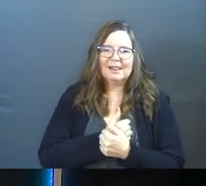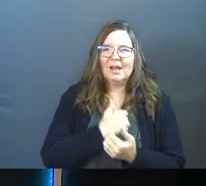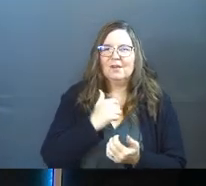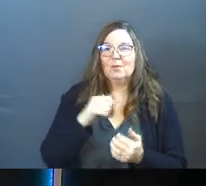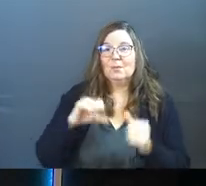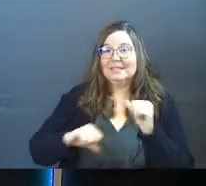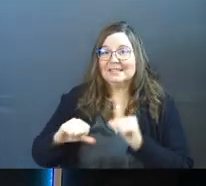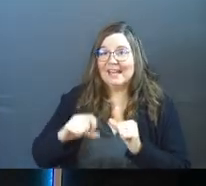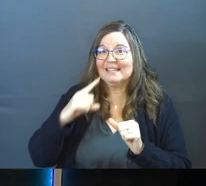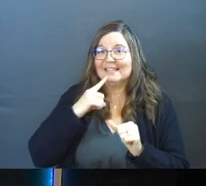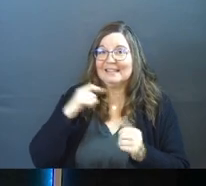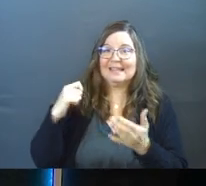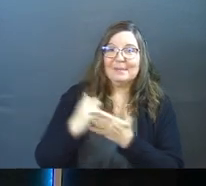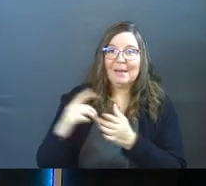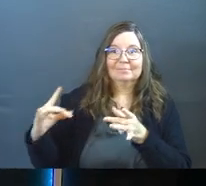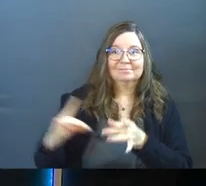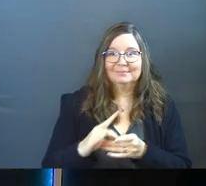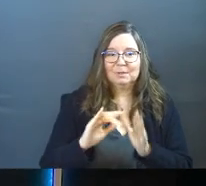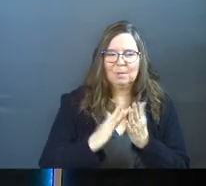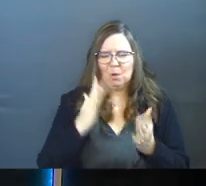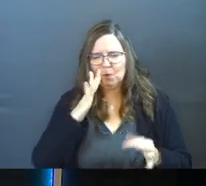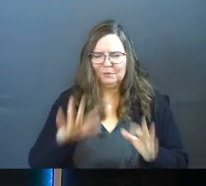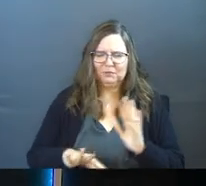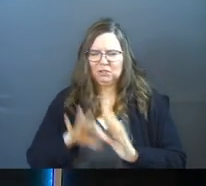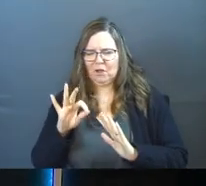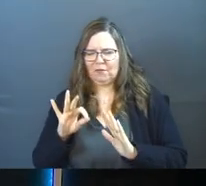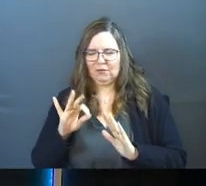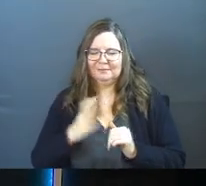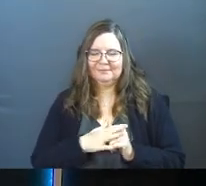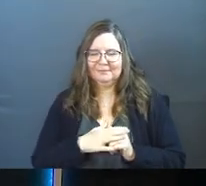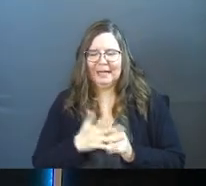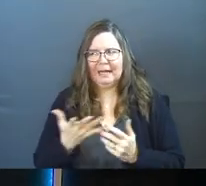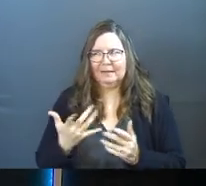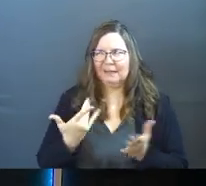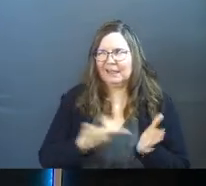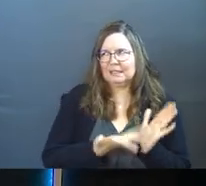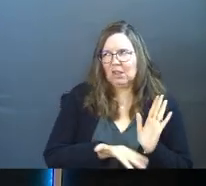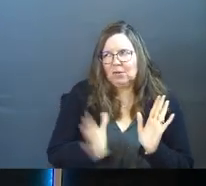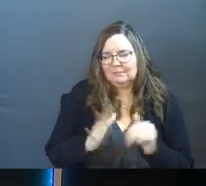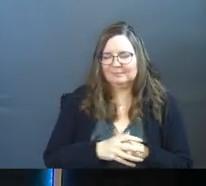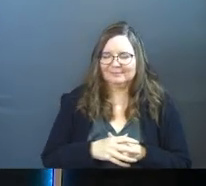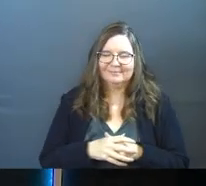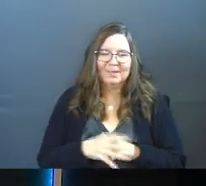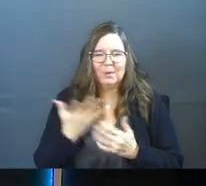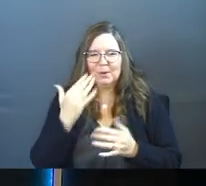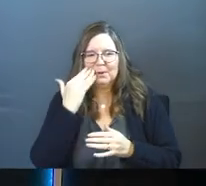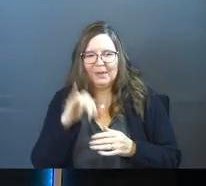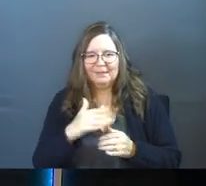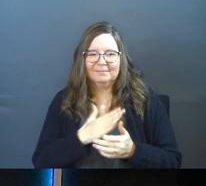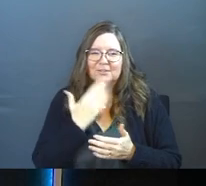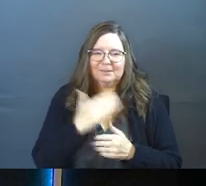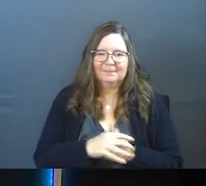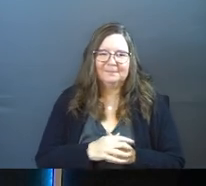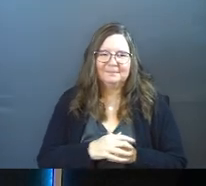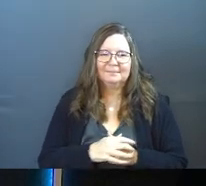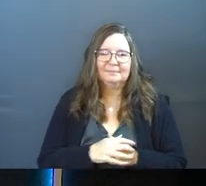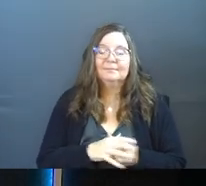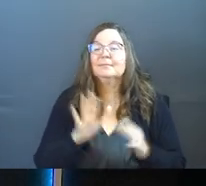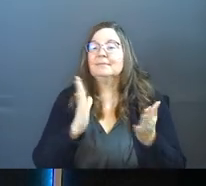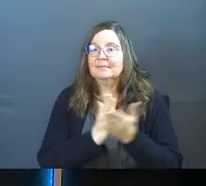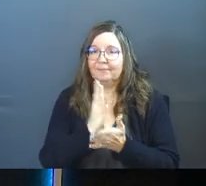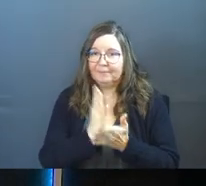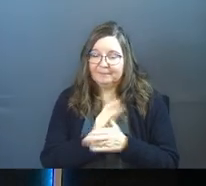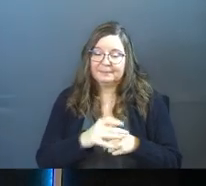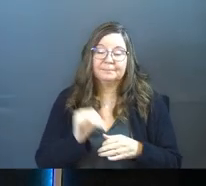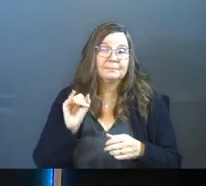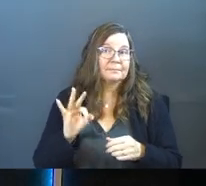to the Bible, by the way. Right? When scientists are like, we've discovered, and you're like, yeah, that's in there. You know, yeah, we knew that already. That's good. All right.